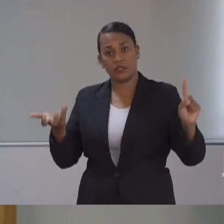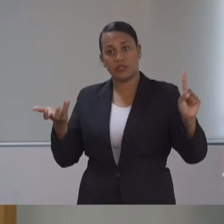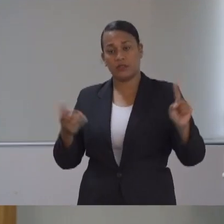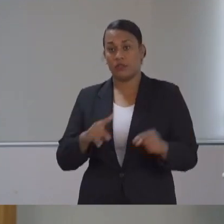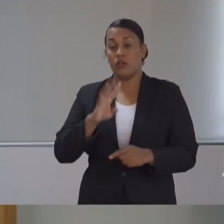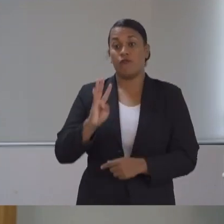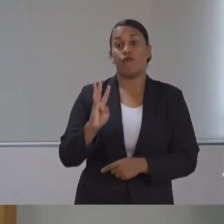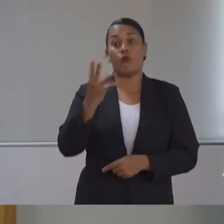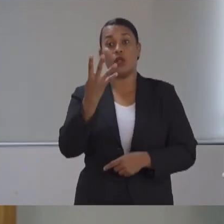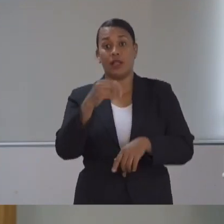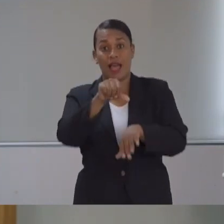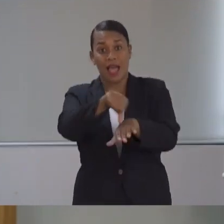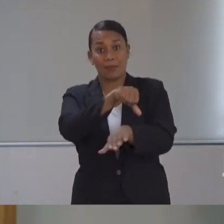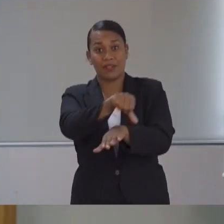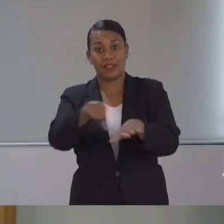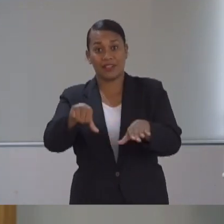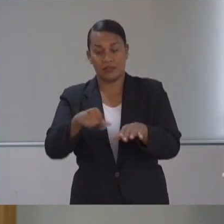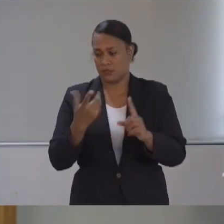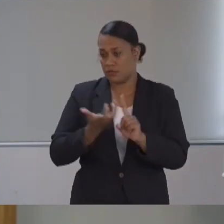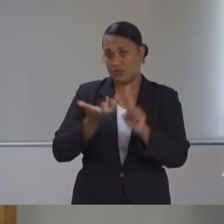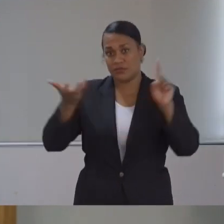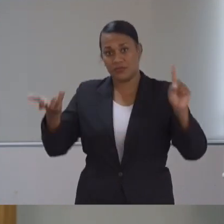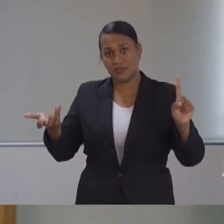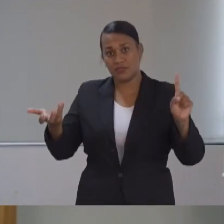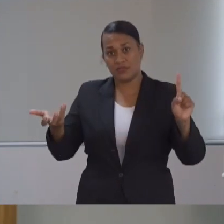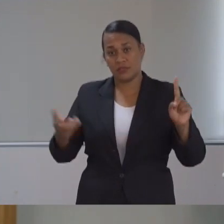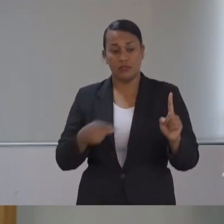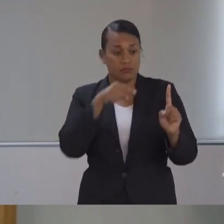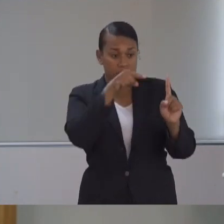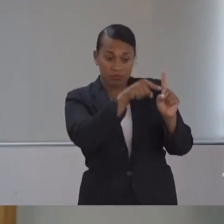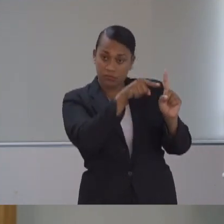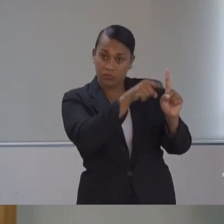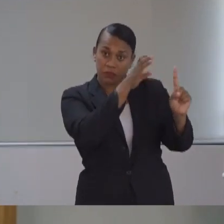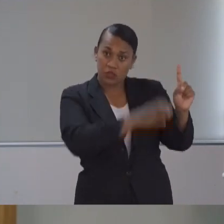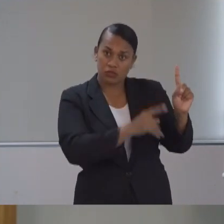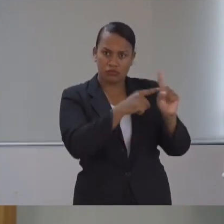April. While she wasn't showing any symptoms,